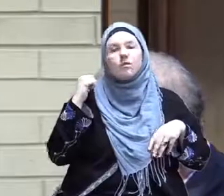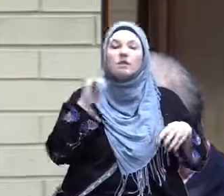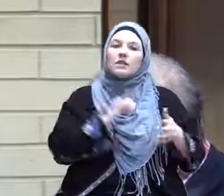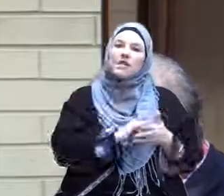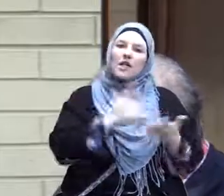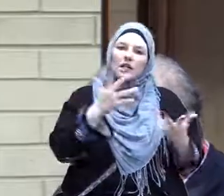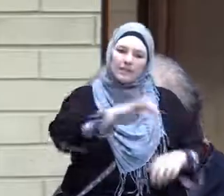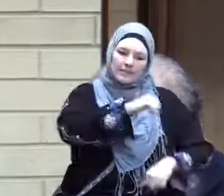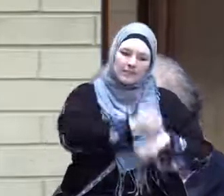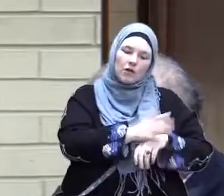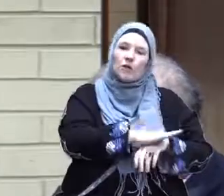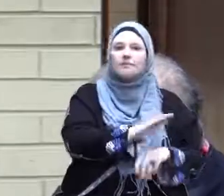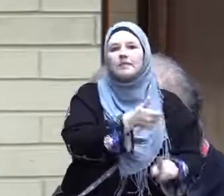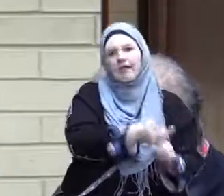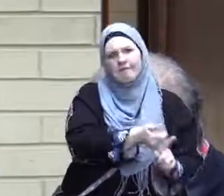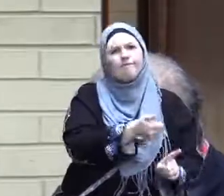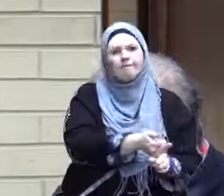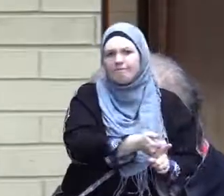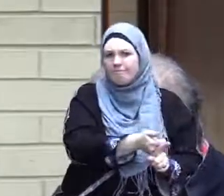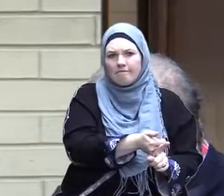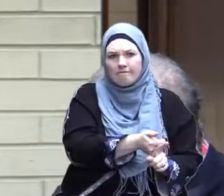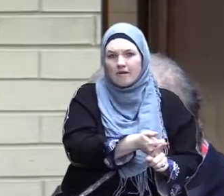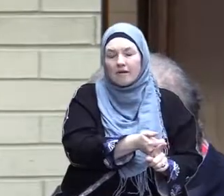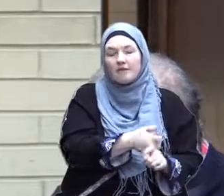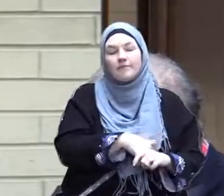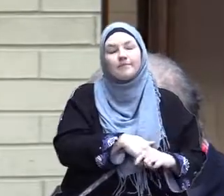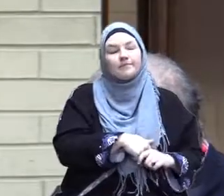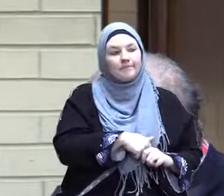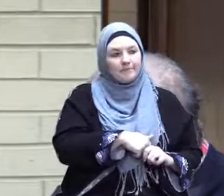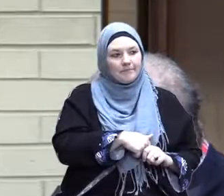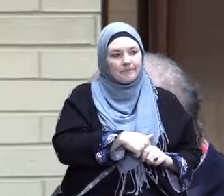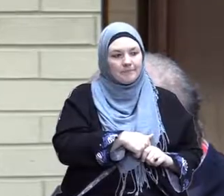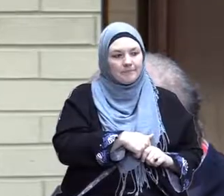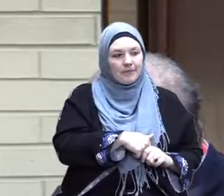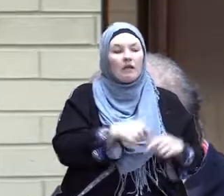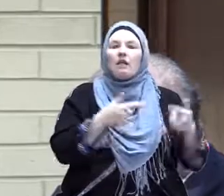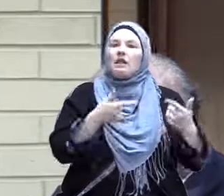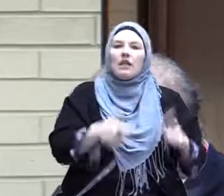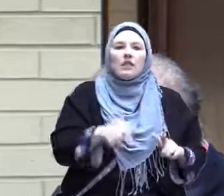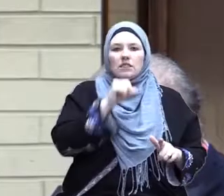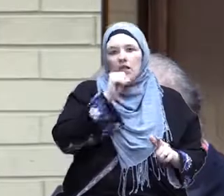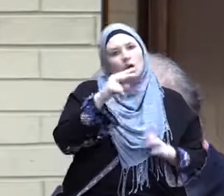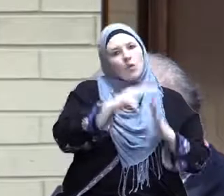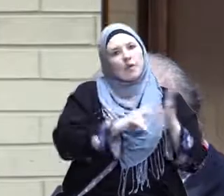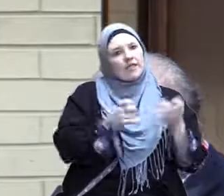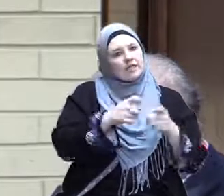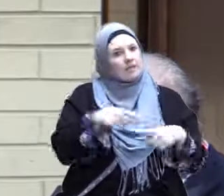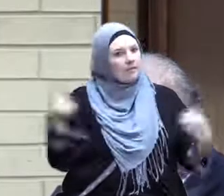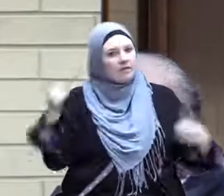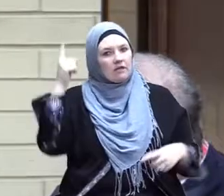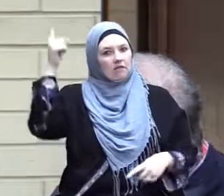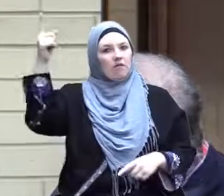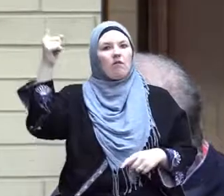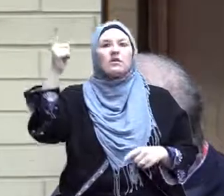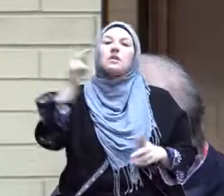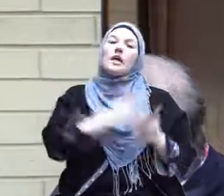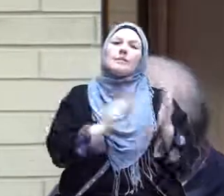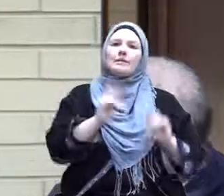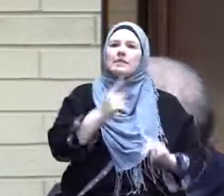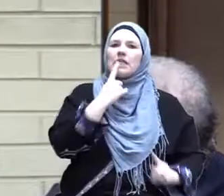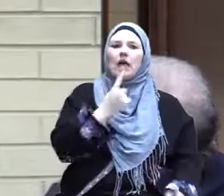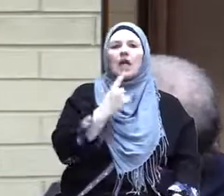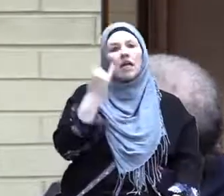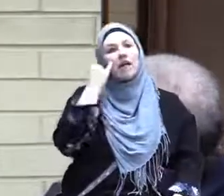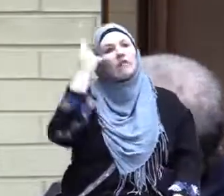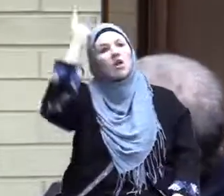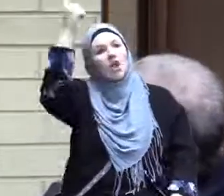he set on his own heart. So let us not read this in the opposite, because some would read it and say,